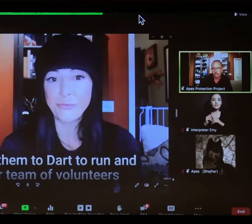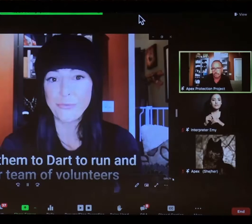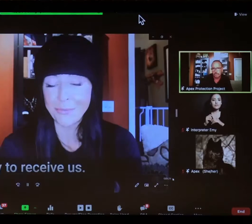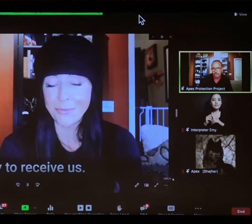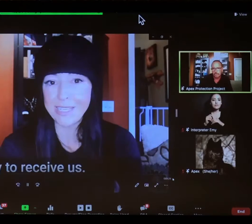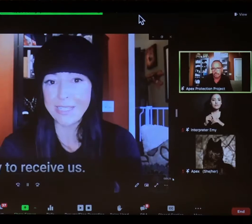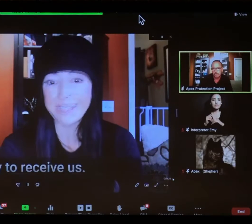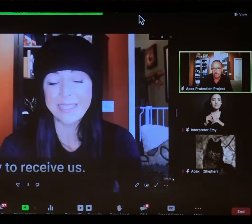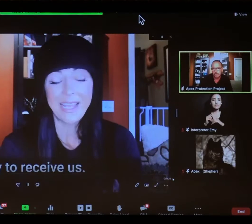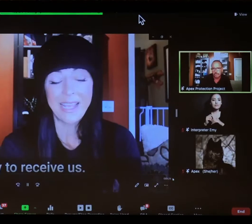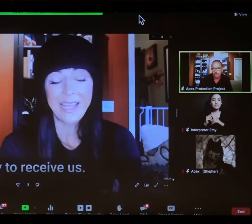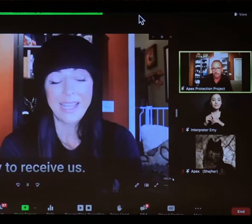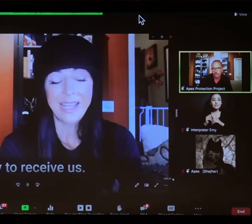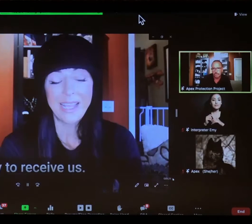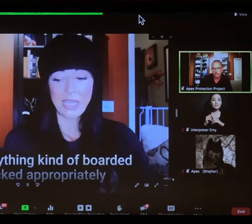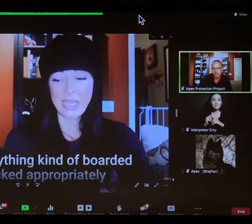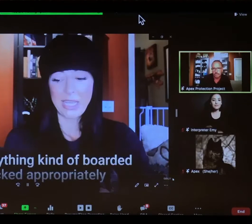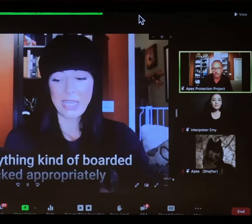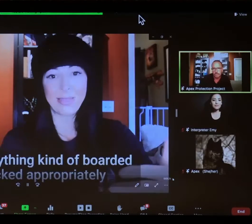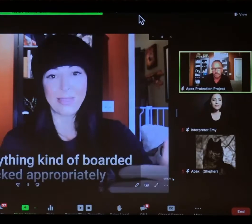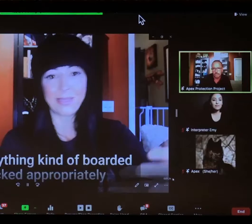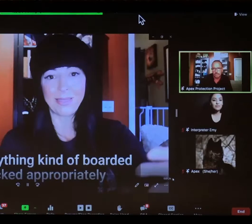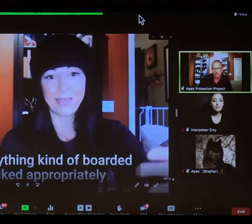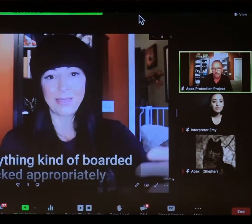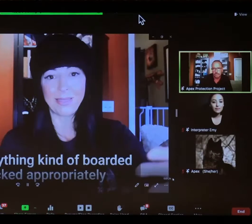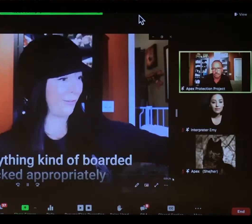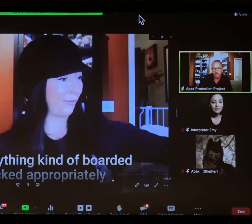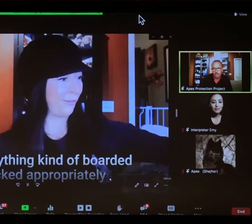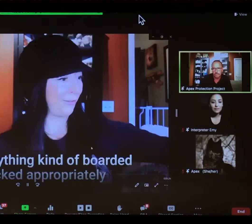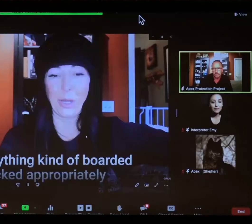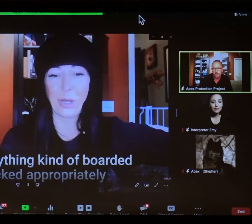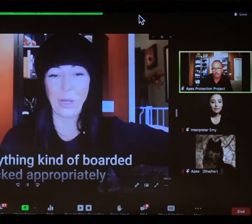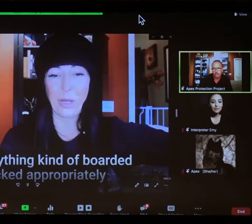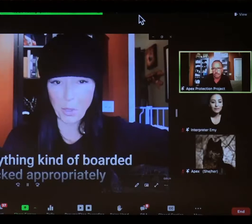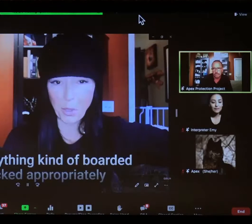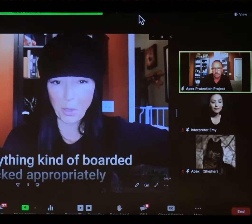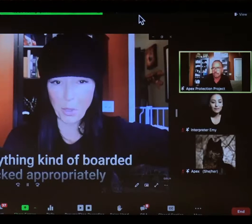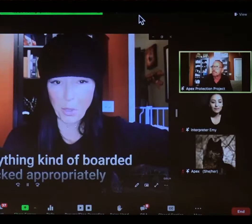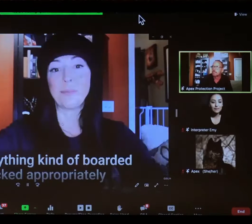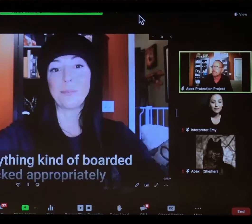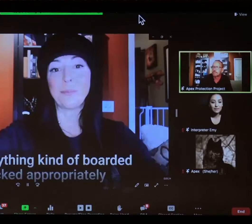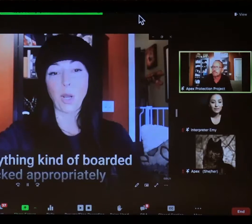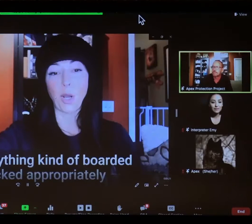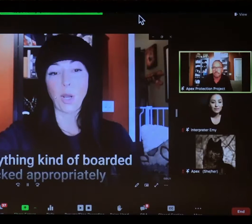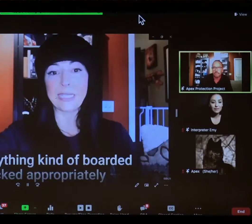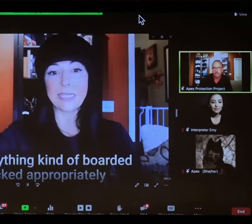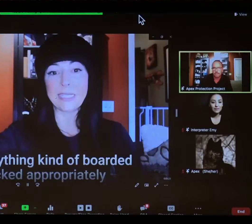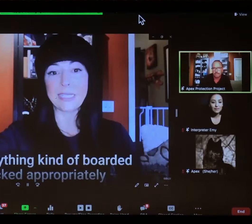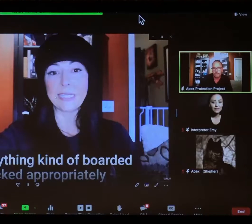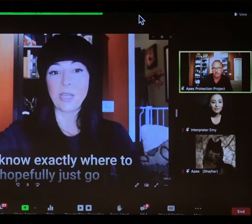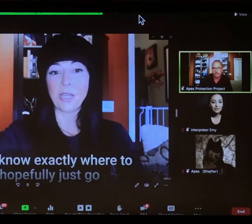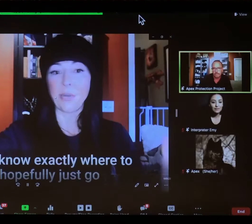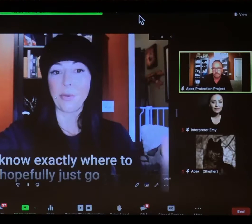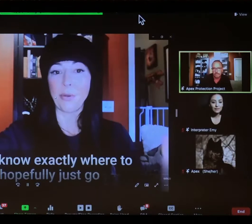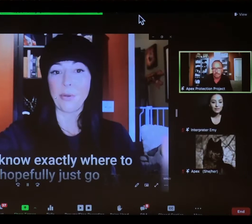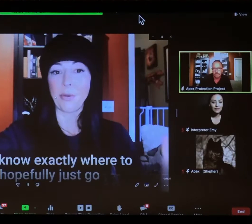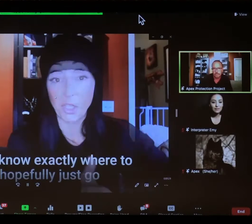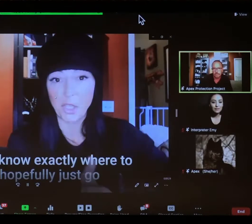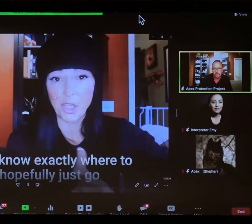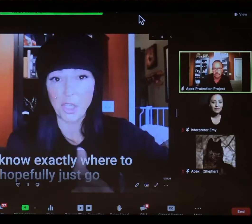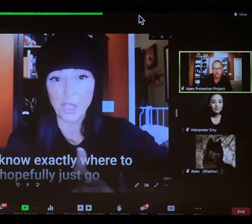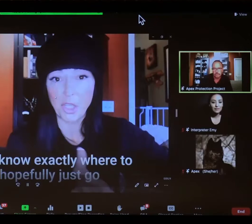to receive us. We had everything kind of boarded and blocked appropriately so he would know exactly where to go and